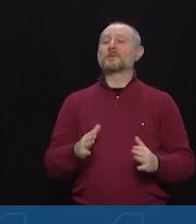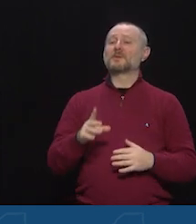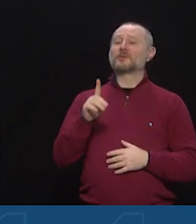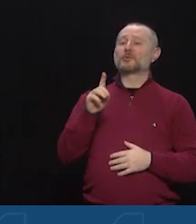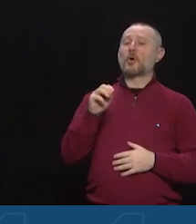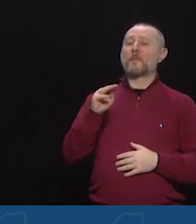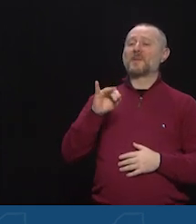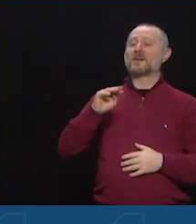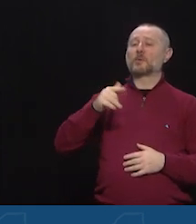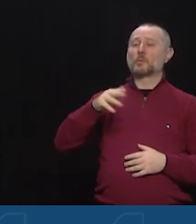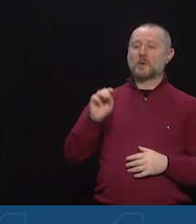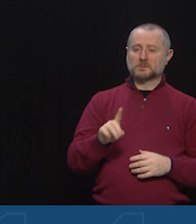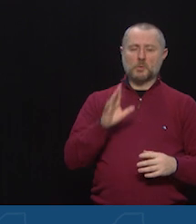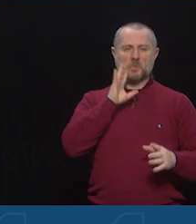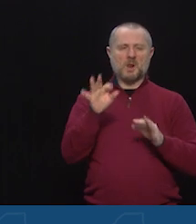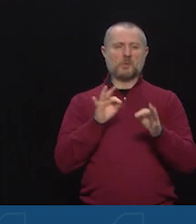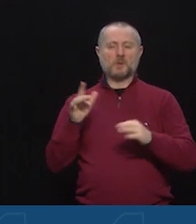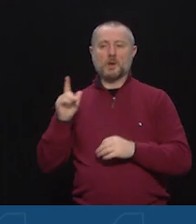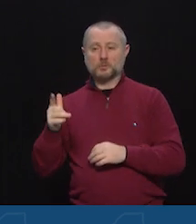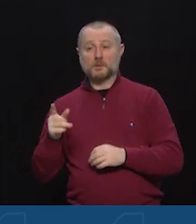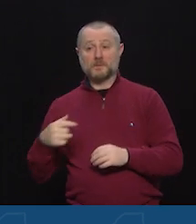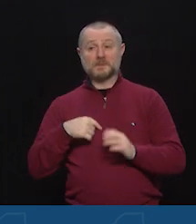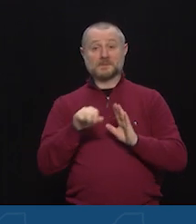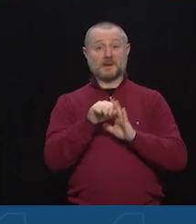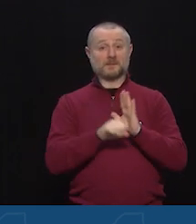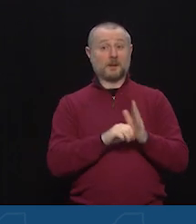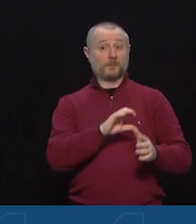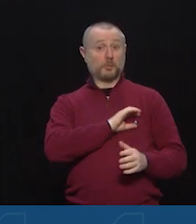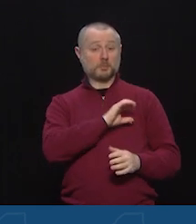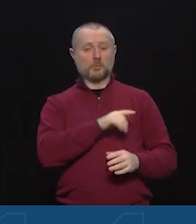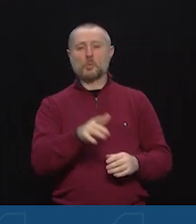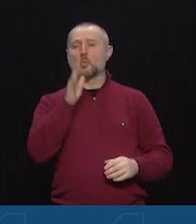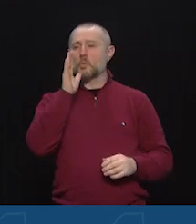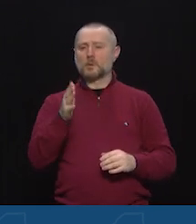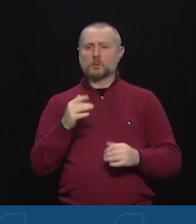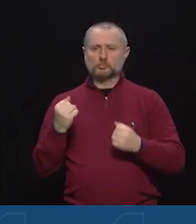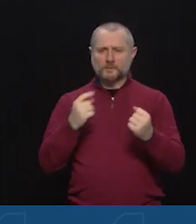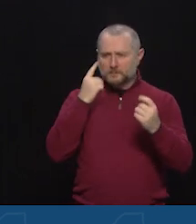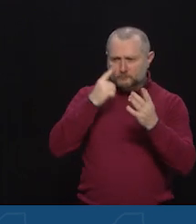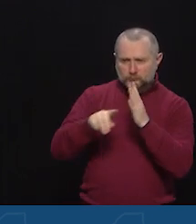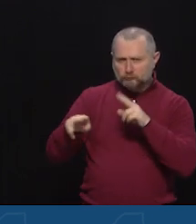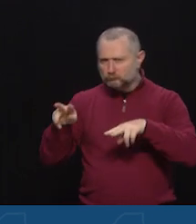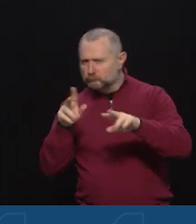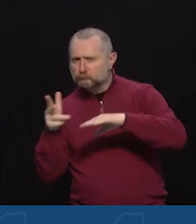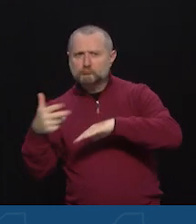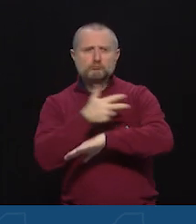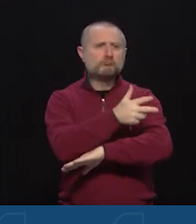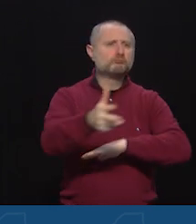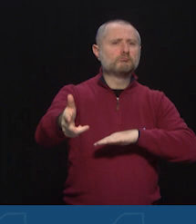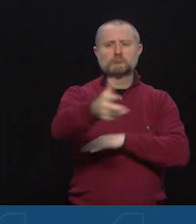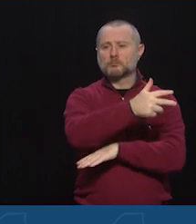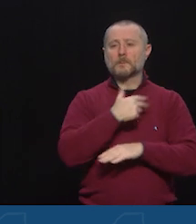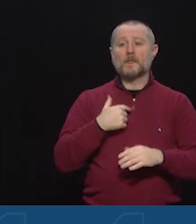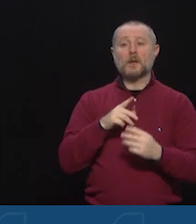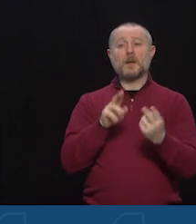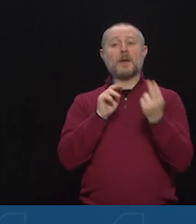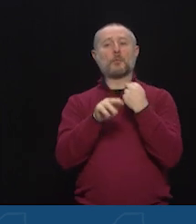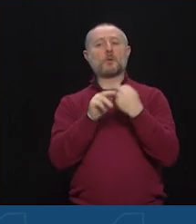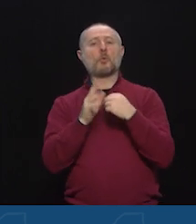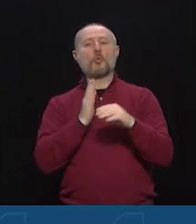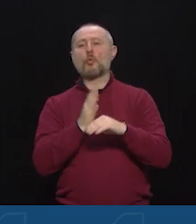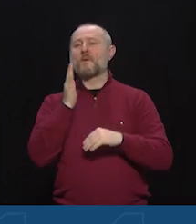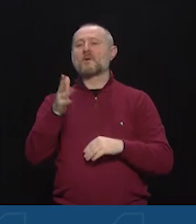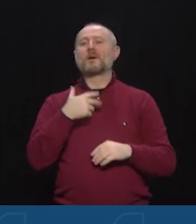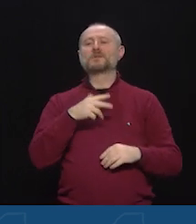increase patrols, particularly on Long Island's roads. The thruways got over 360 plows